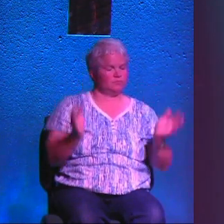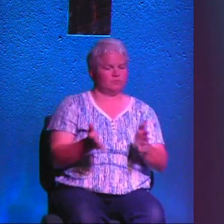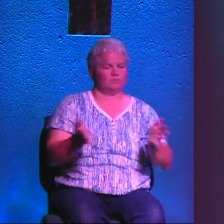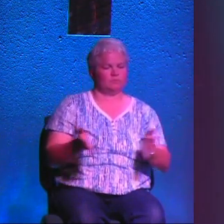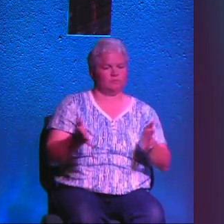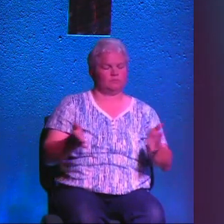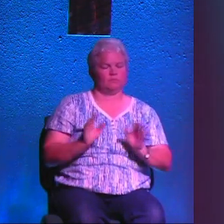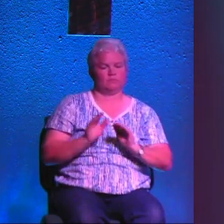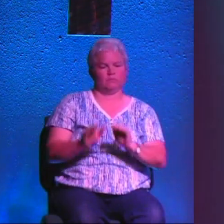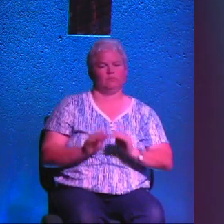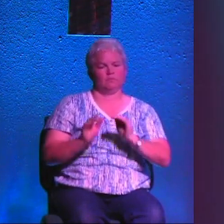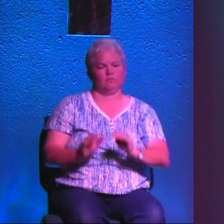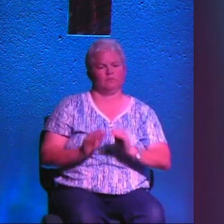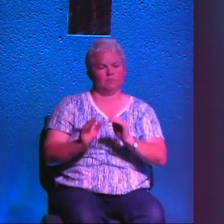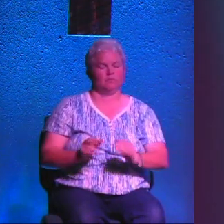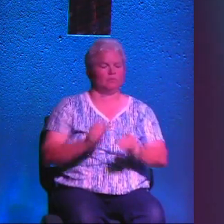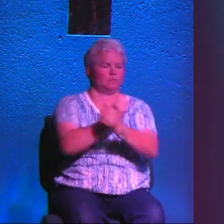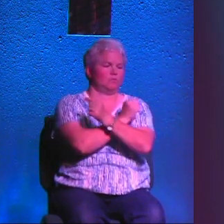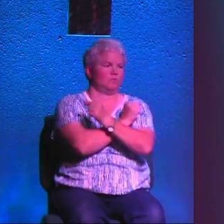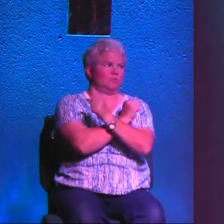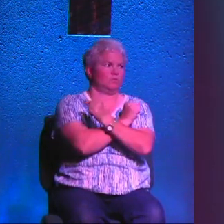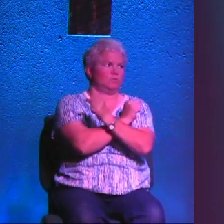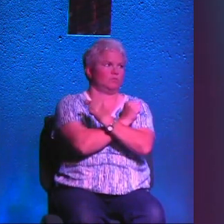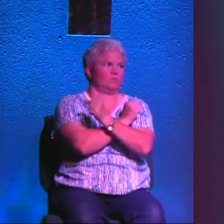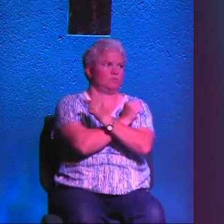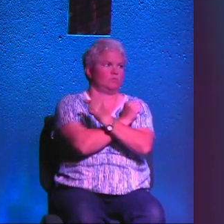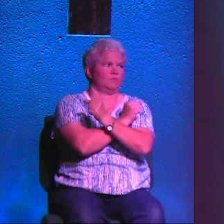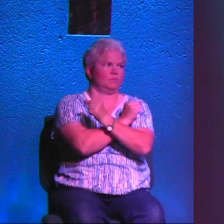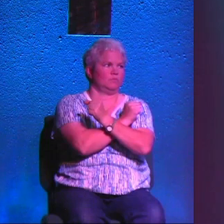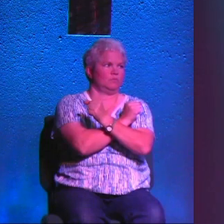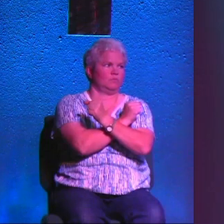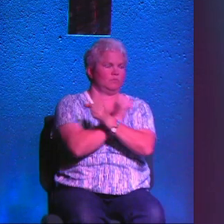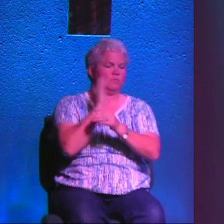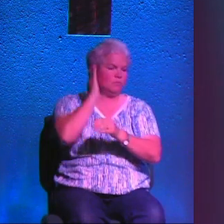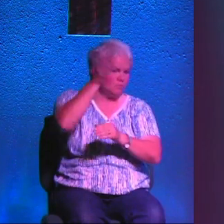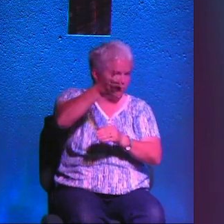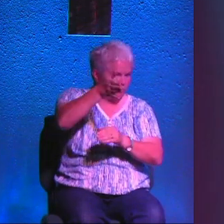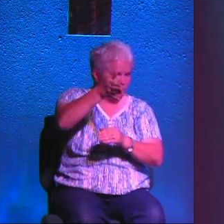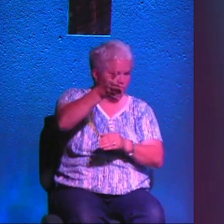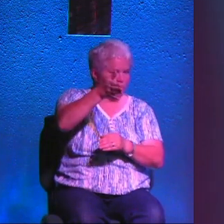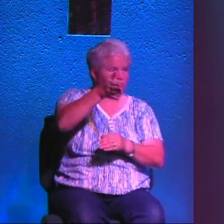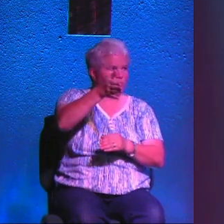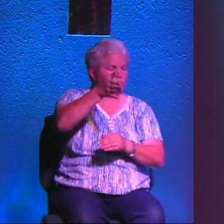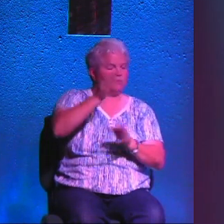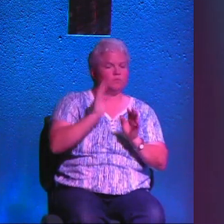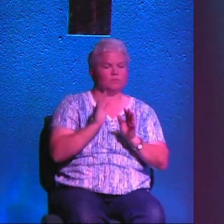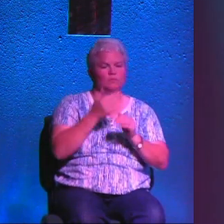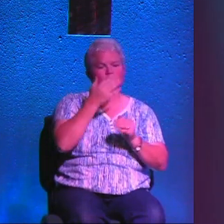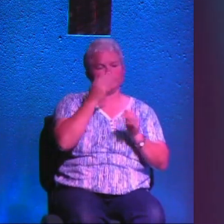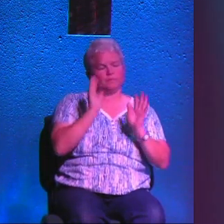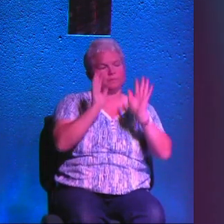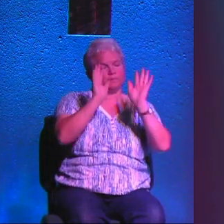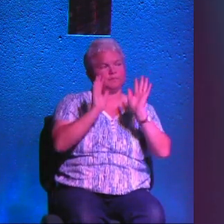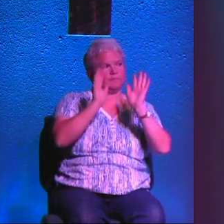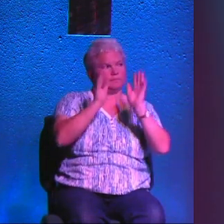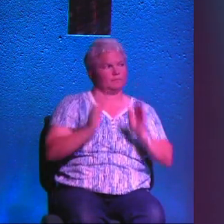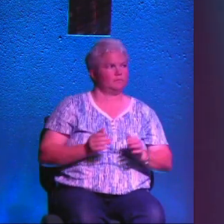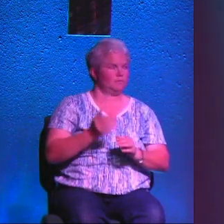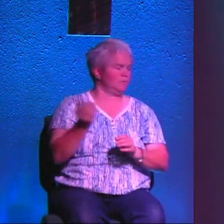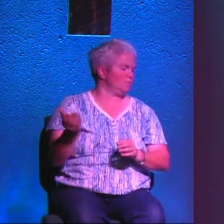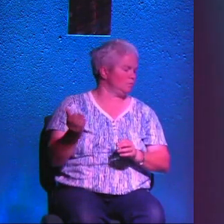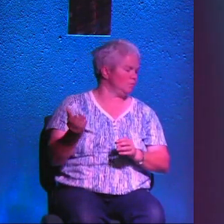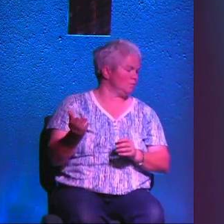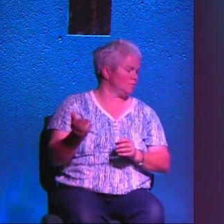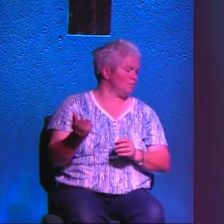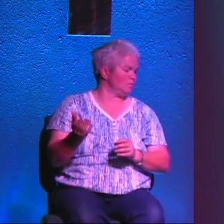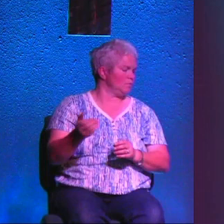encouragement, compassion, love, a future, all of those great things. But we have to get to the end